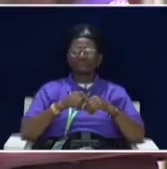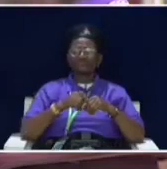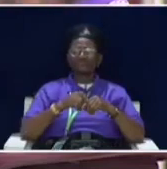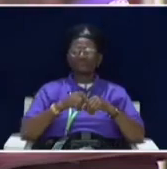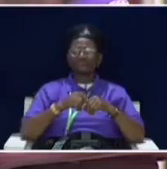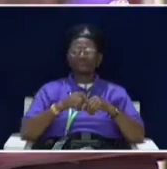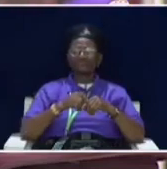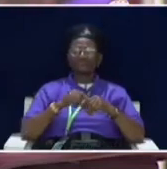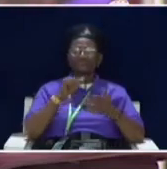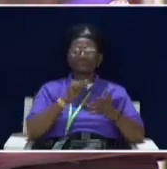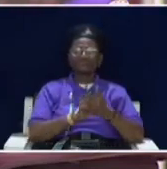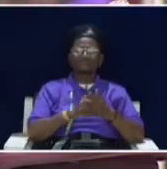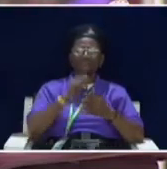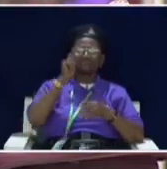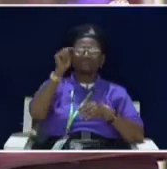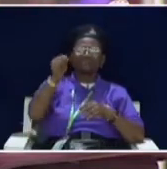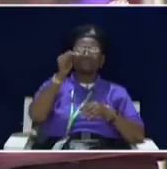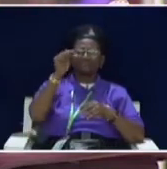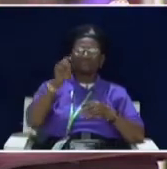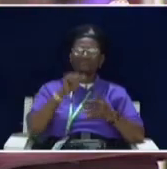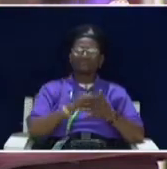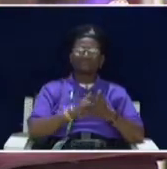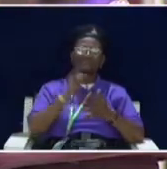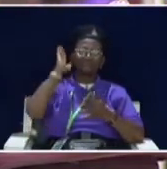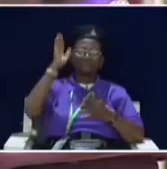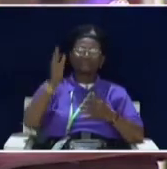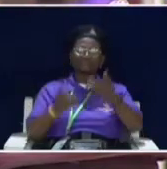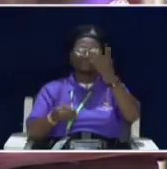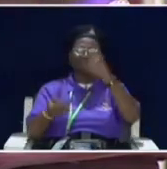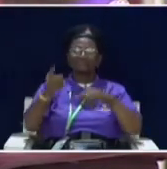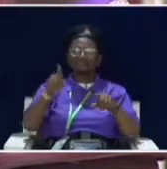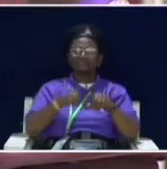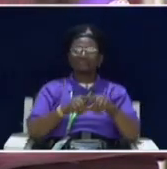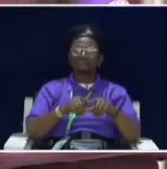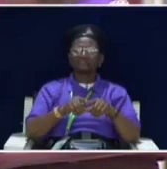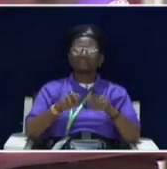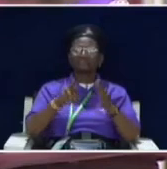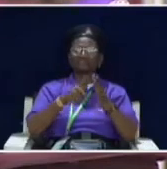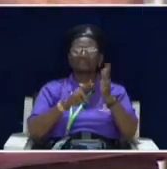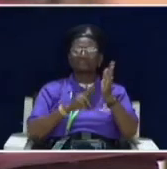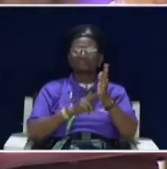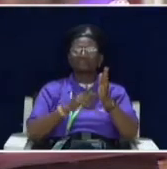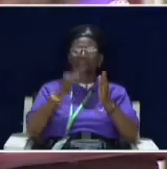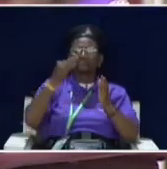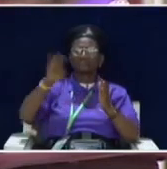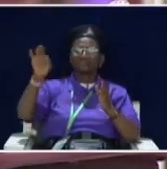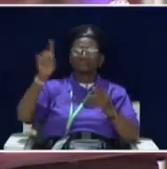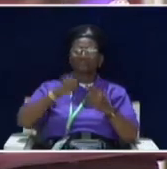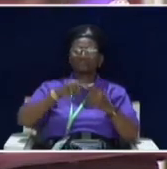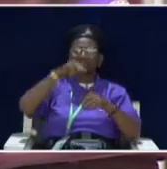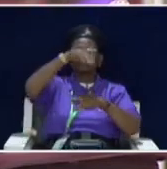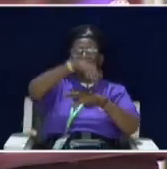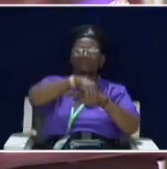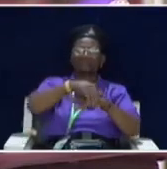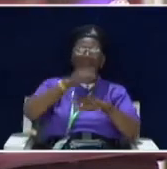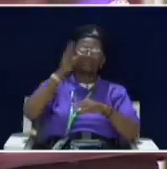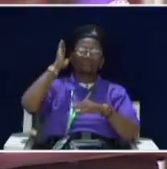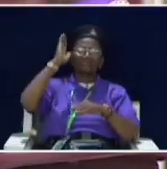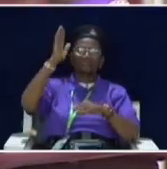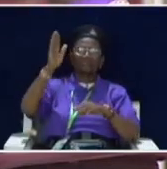That the testimonies that will come as a result of tonight will be more than we have ever had before.